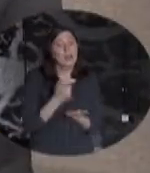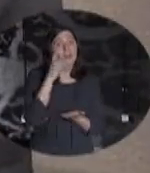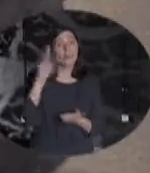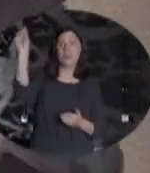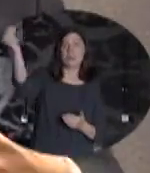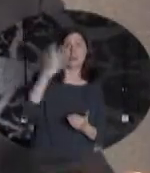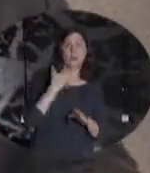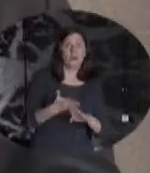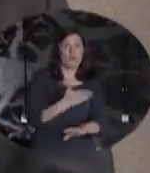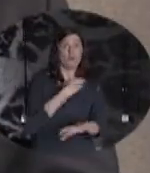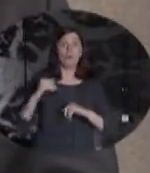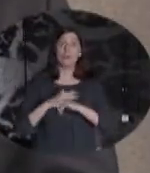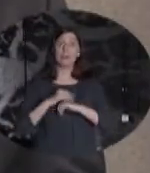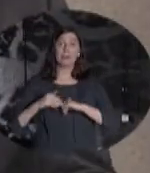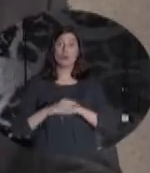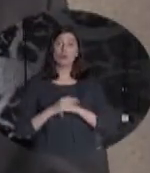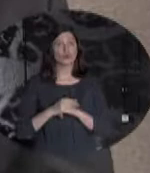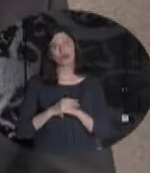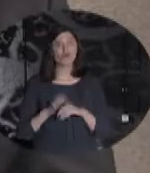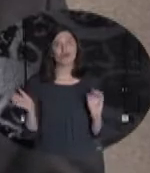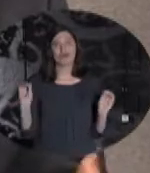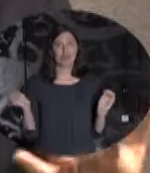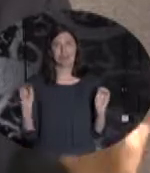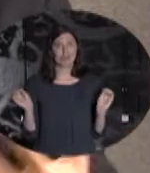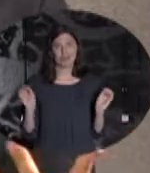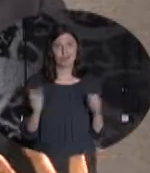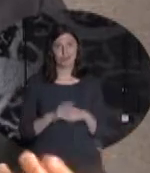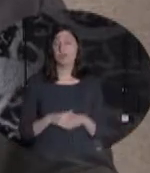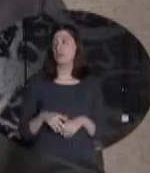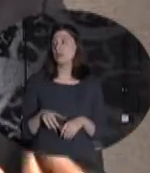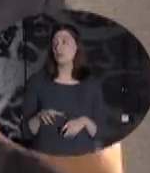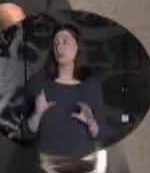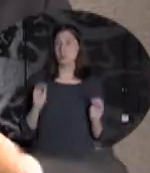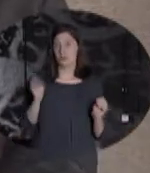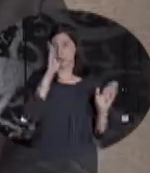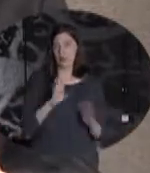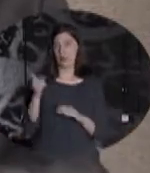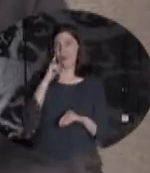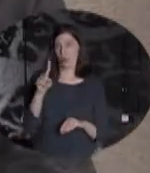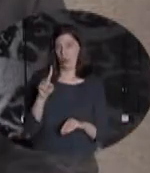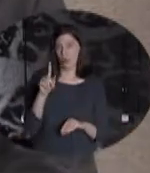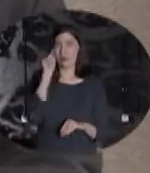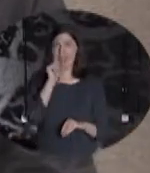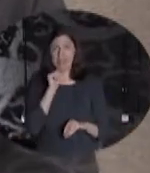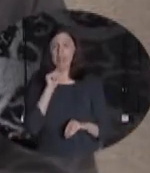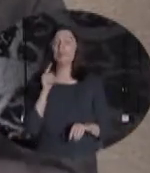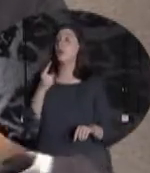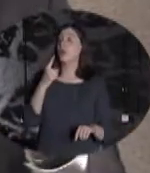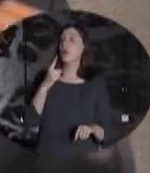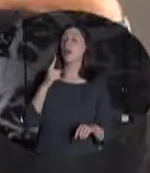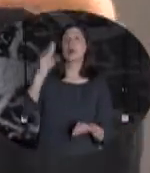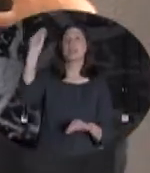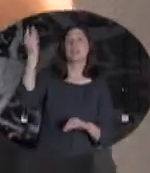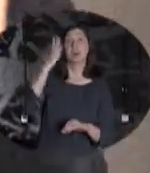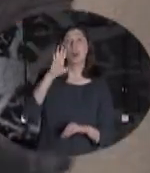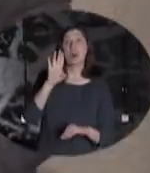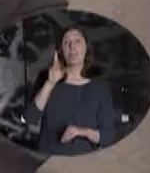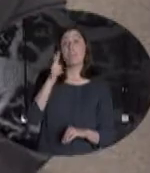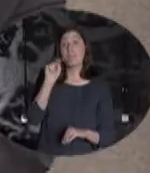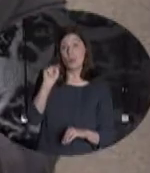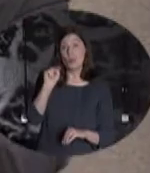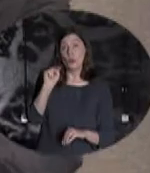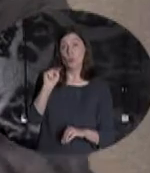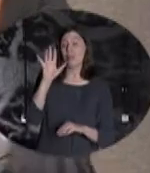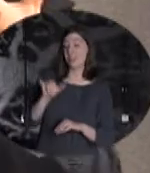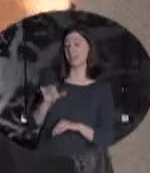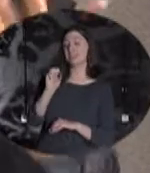to go to the beach, so that you can prepare your skin for the color. If you think about it, what a sun tan or what a sunburn really is the skin